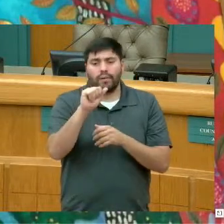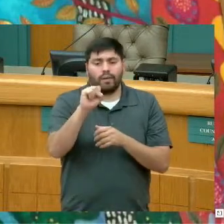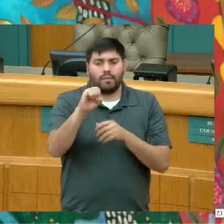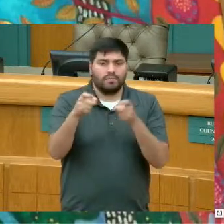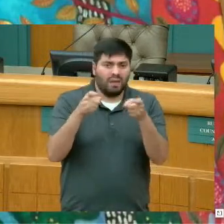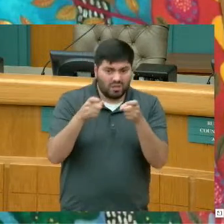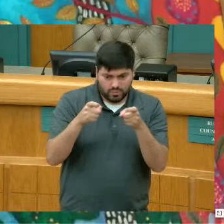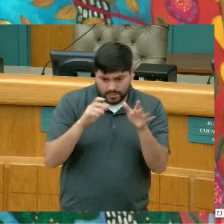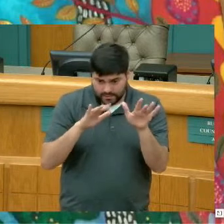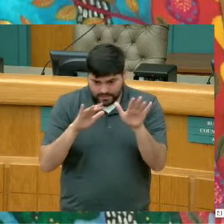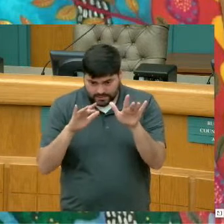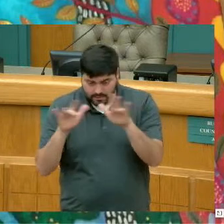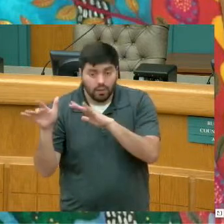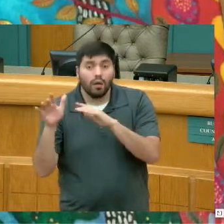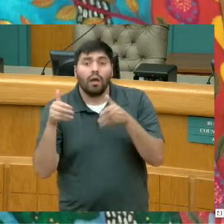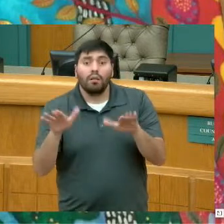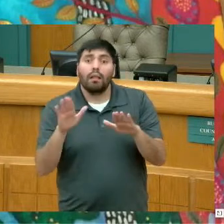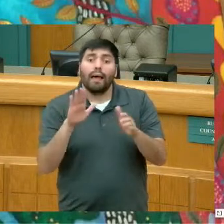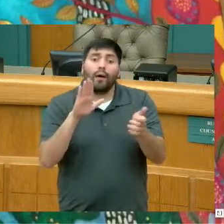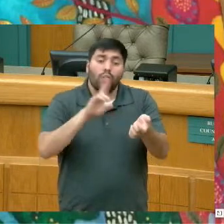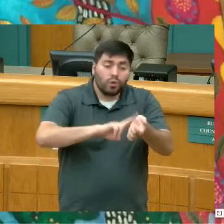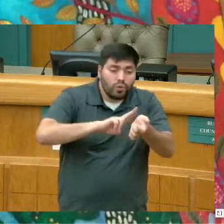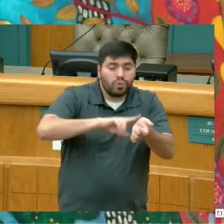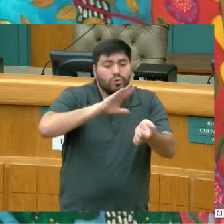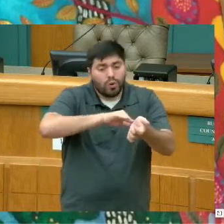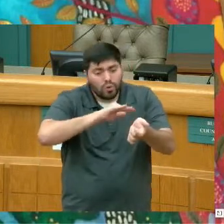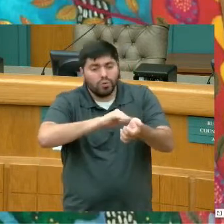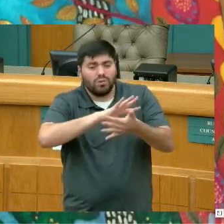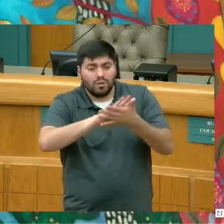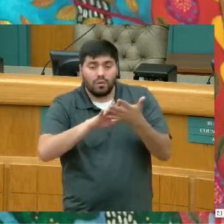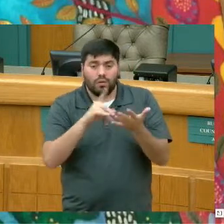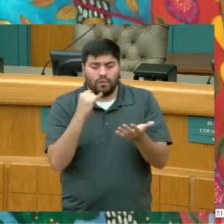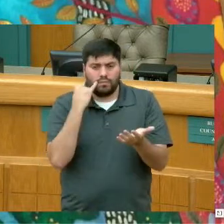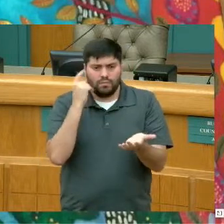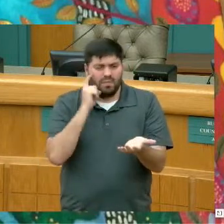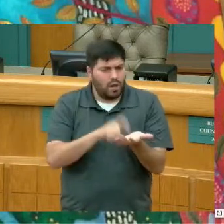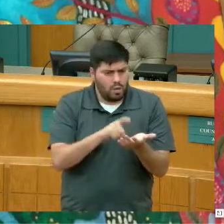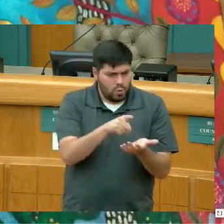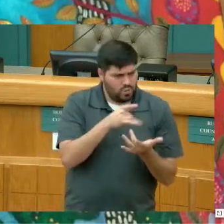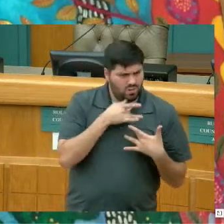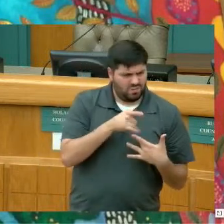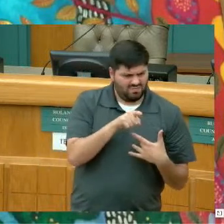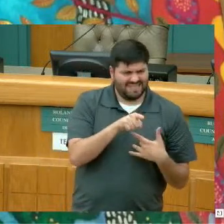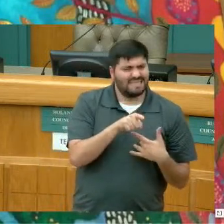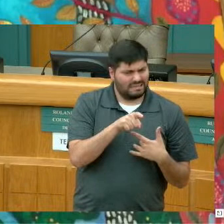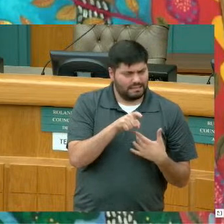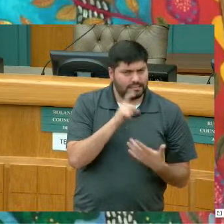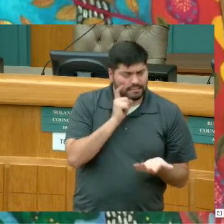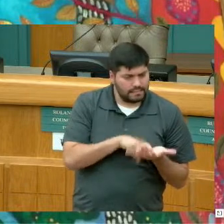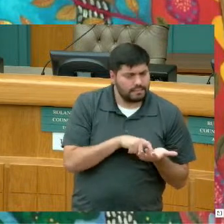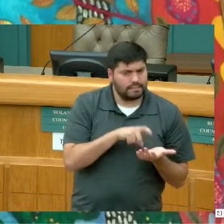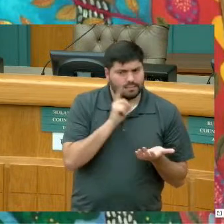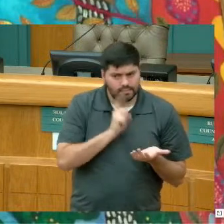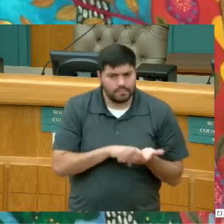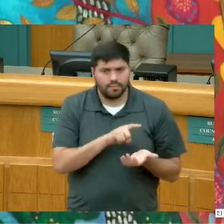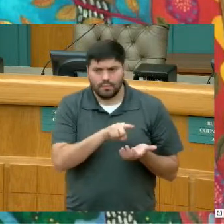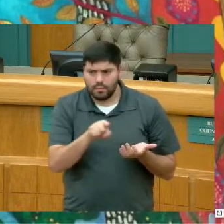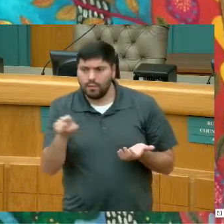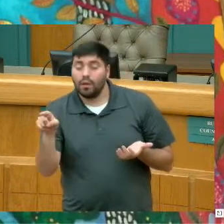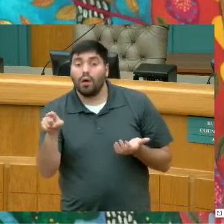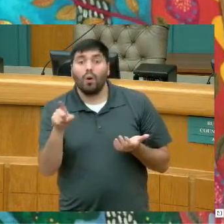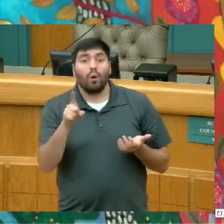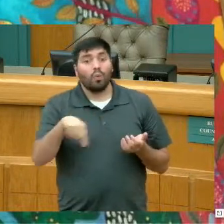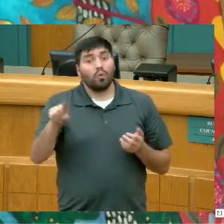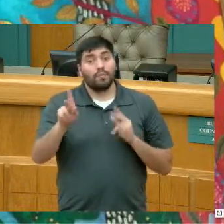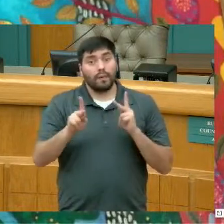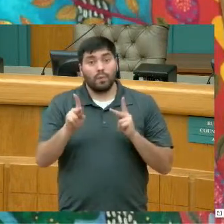management system, which will allow our healthcare providers to spot trends and to track patients better. It will allow those